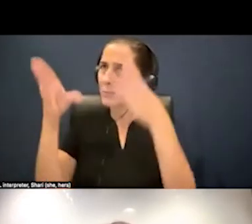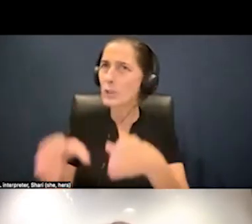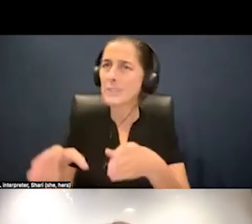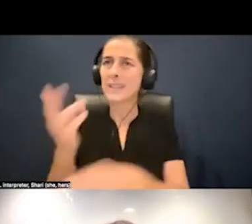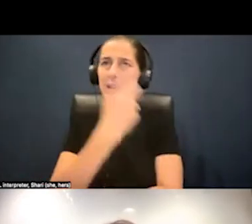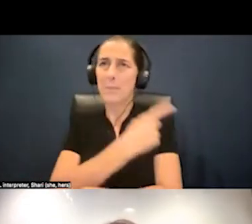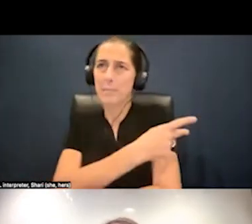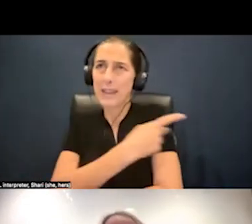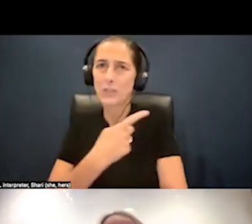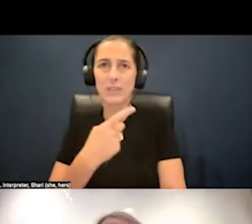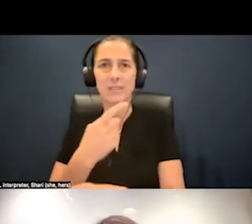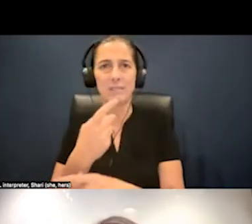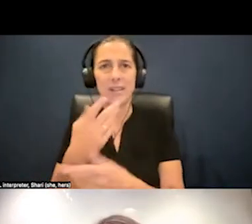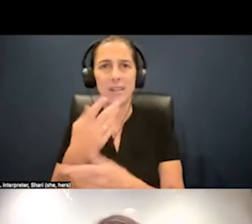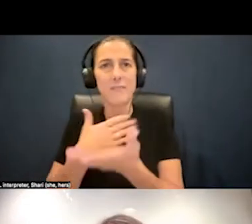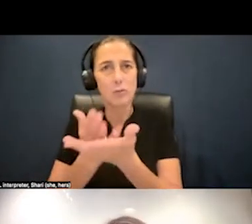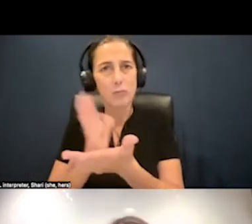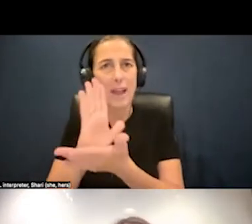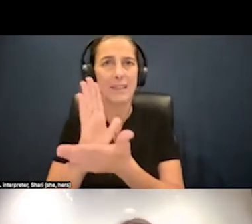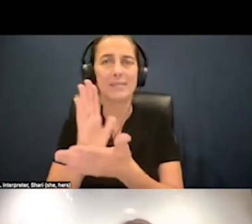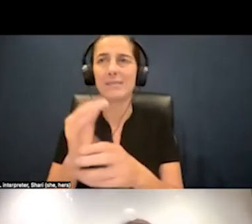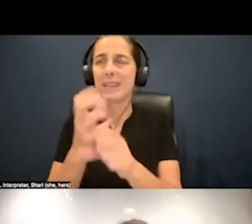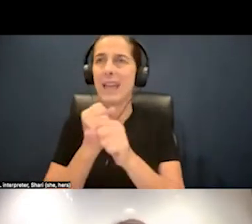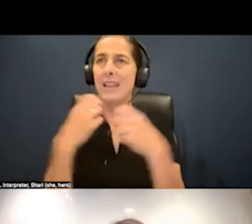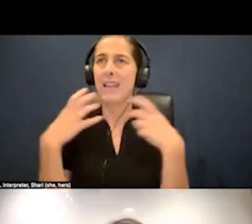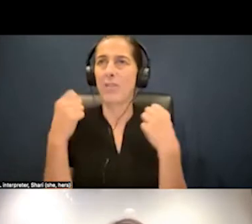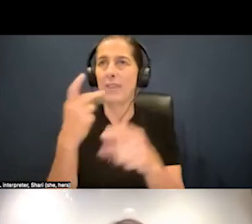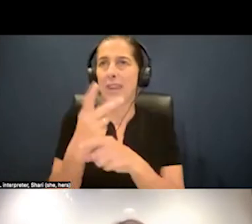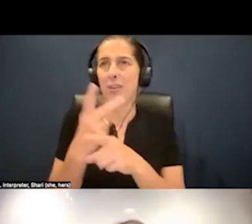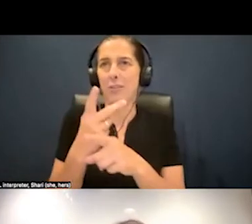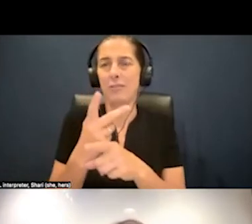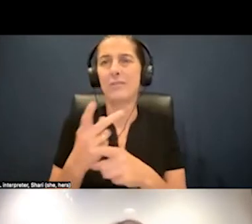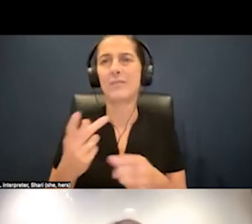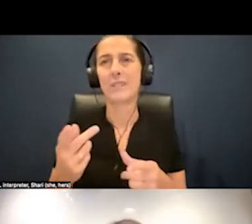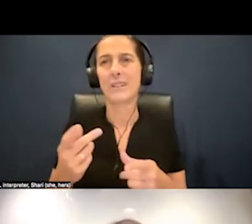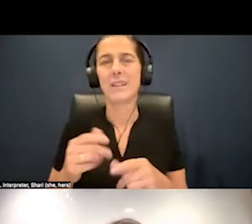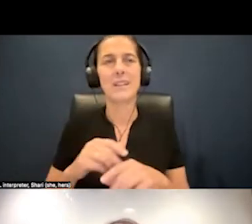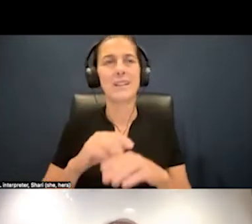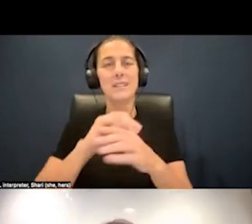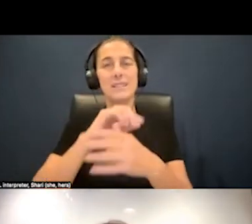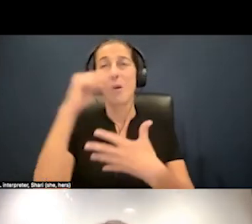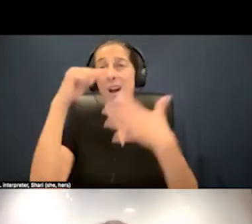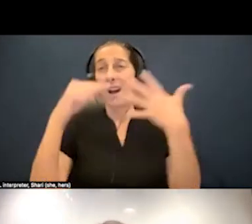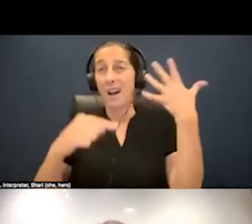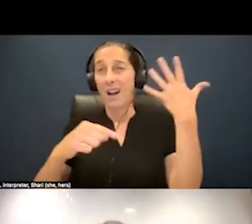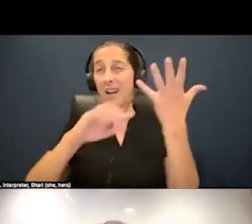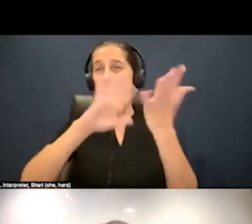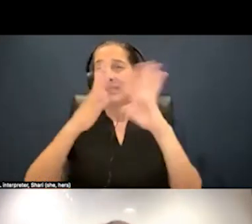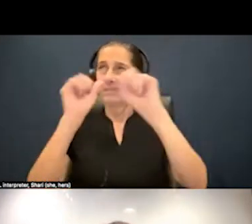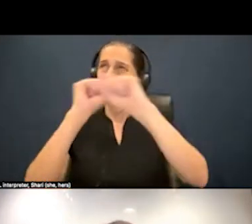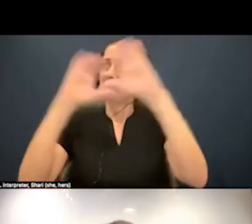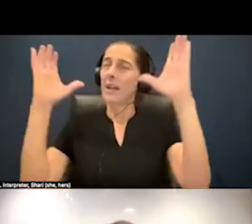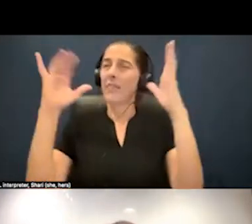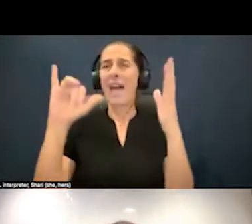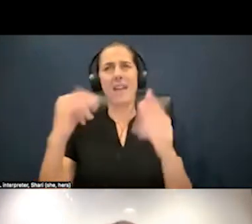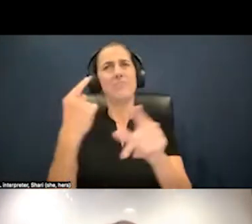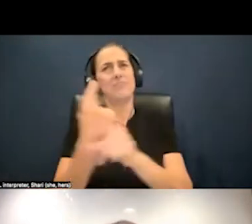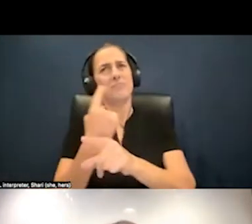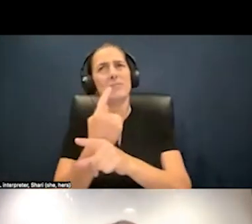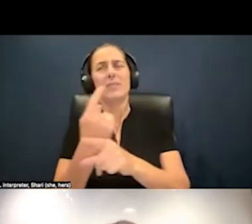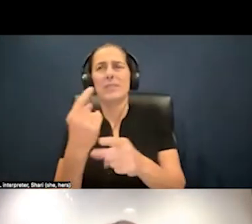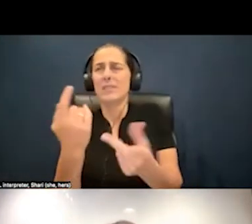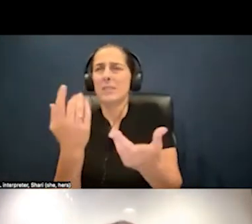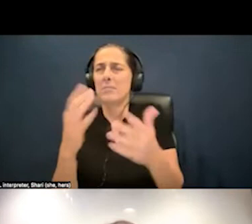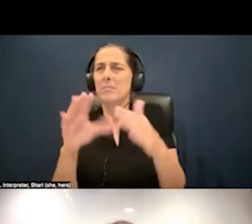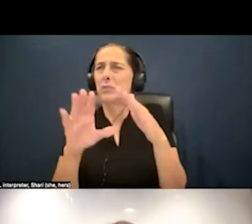just, again, bottom line, right? All of this together, just put together, is just what needs to be expected at the very